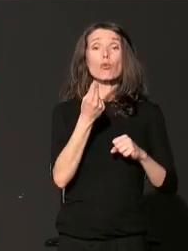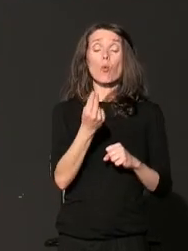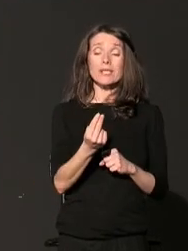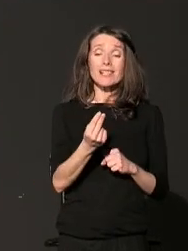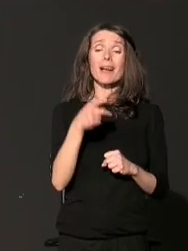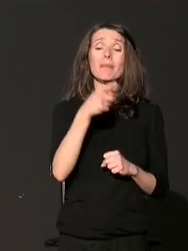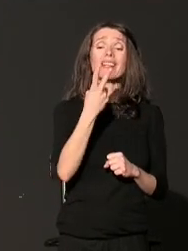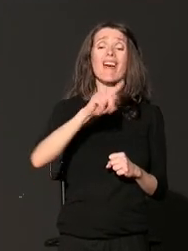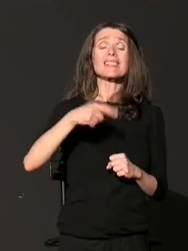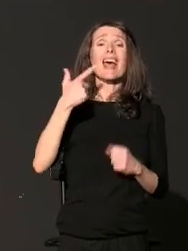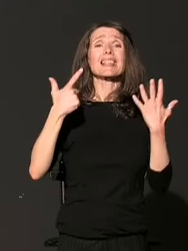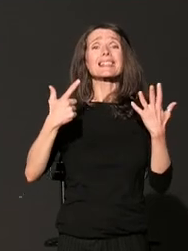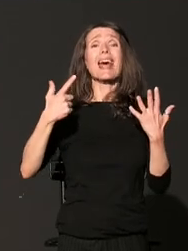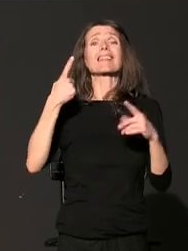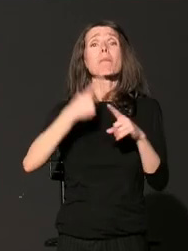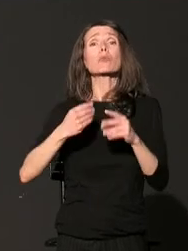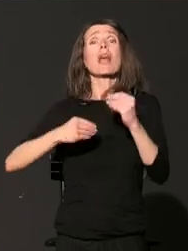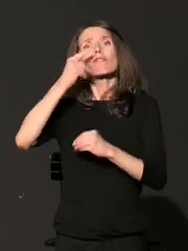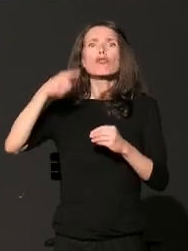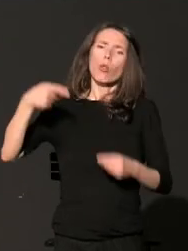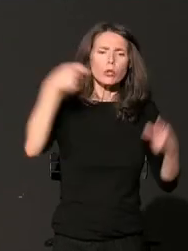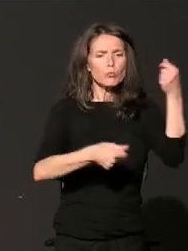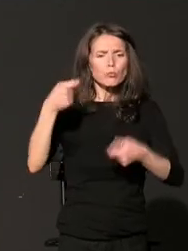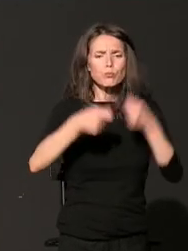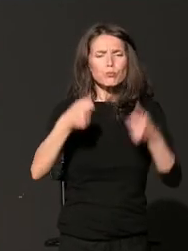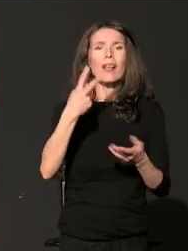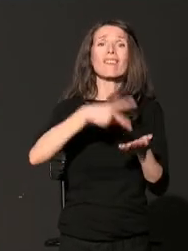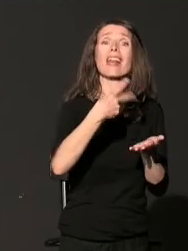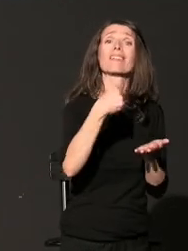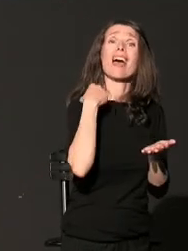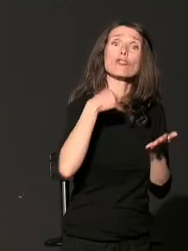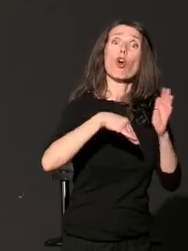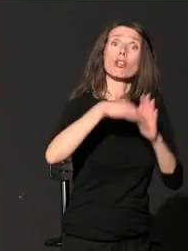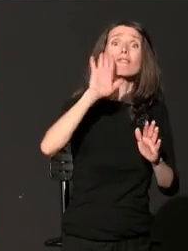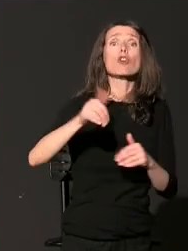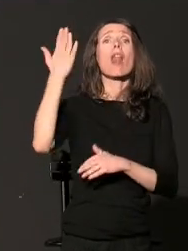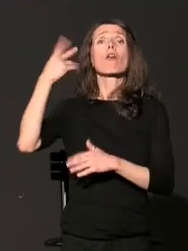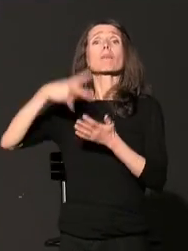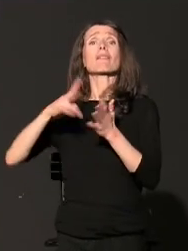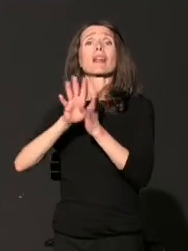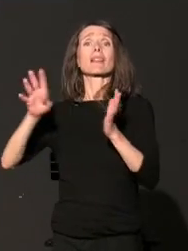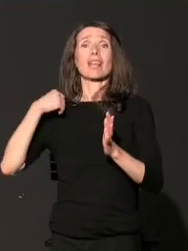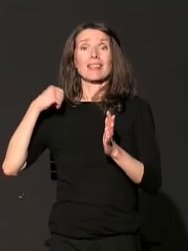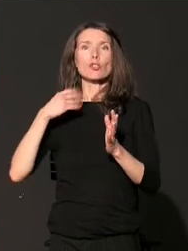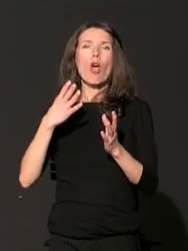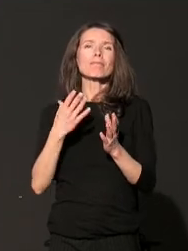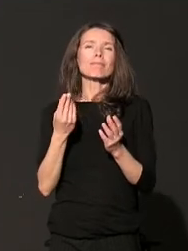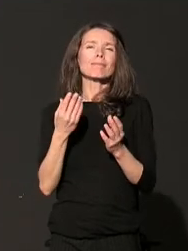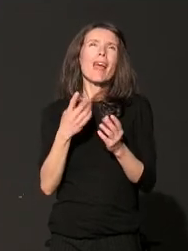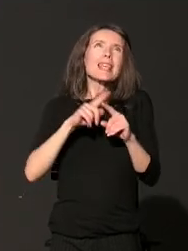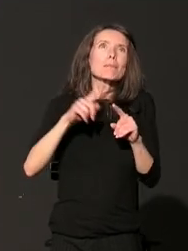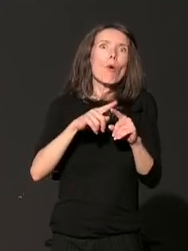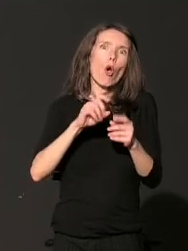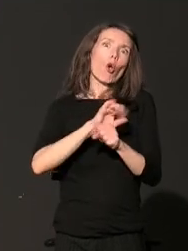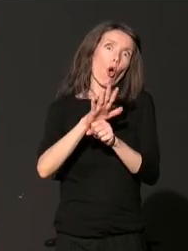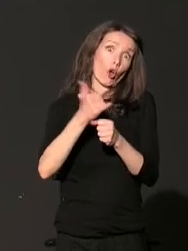did in 2019. And of course, a large part of that is due to the pandemic, but people stepped up. and then there were many other reasons for people